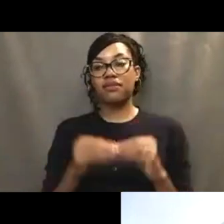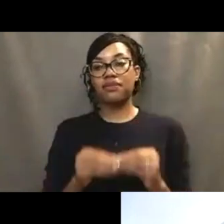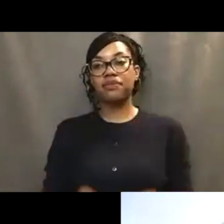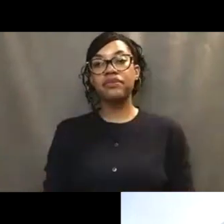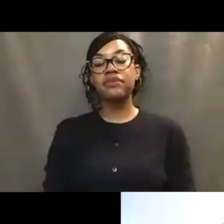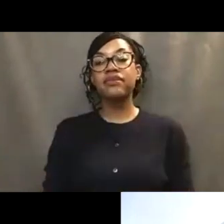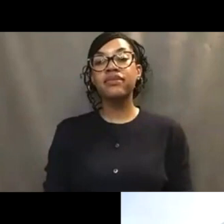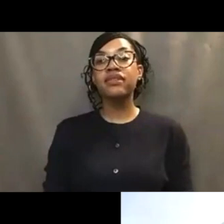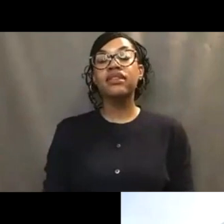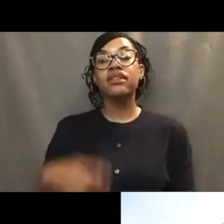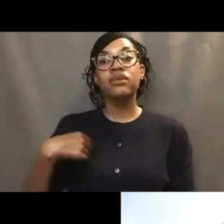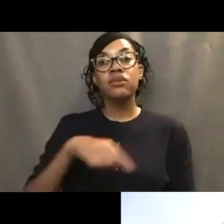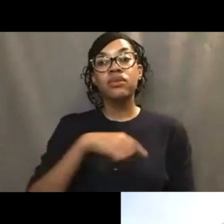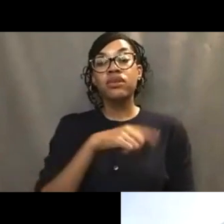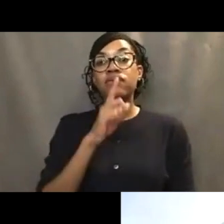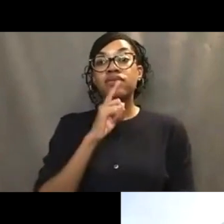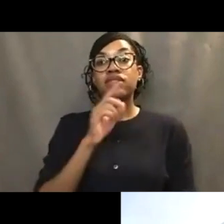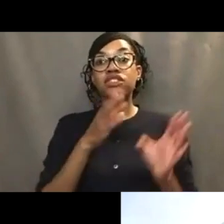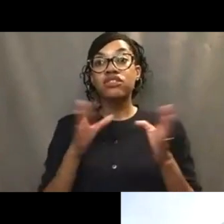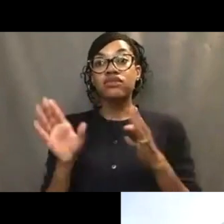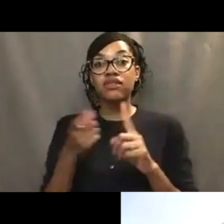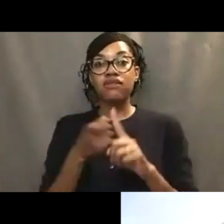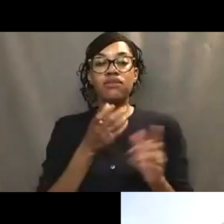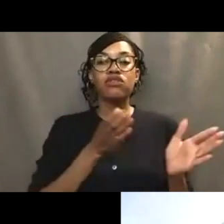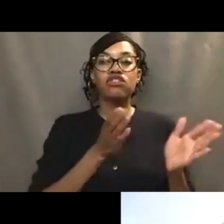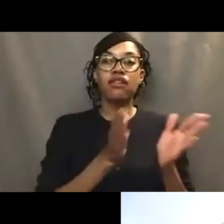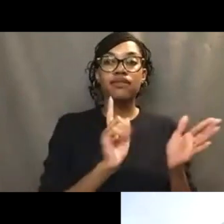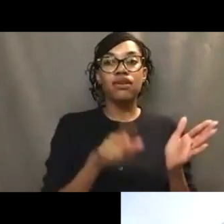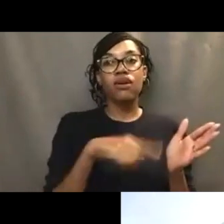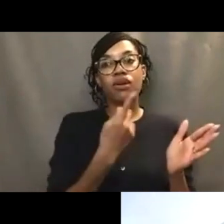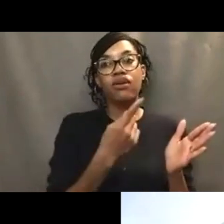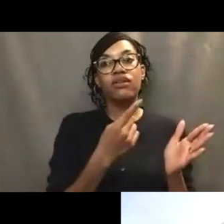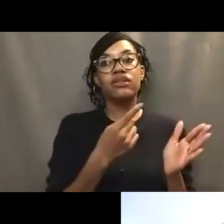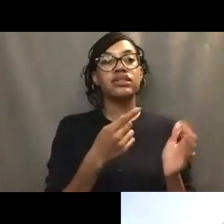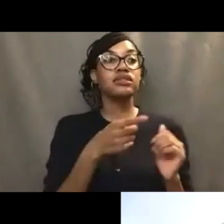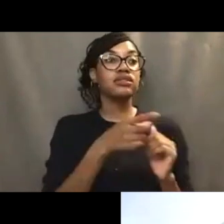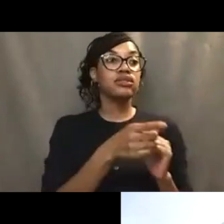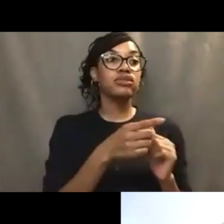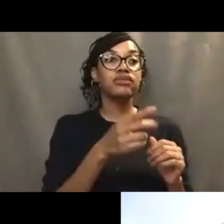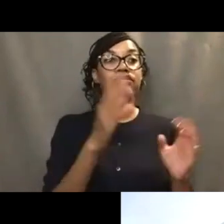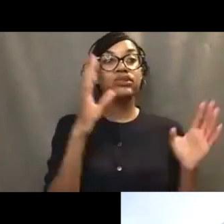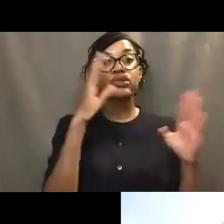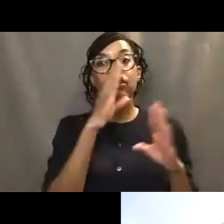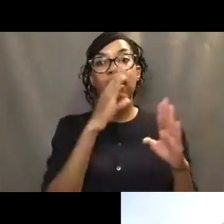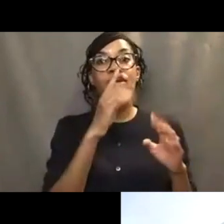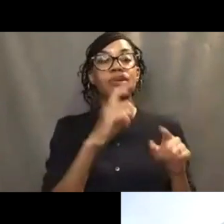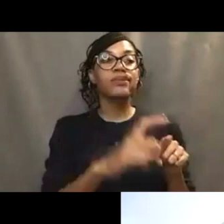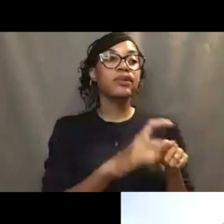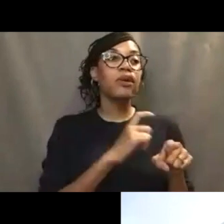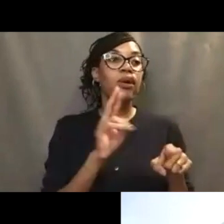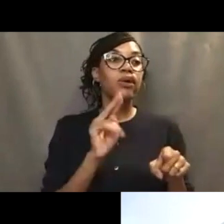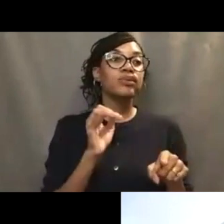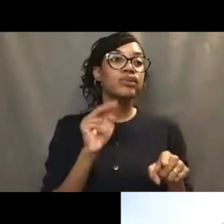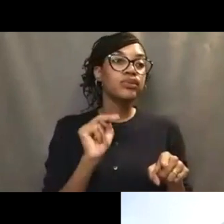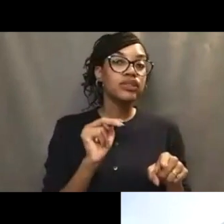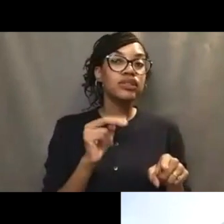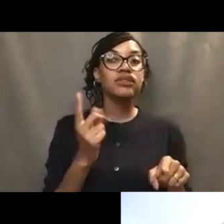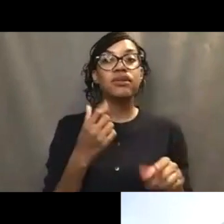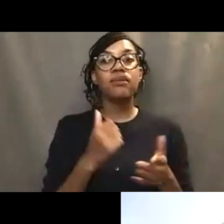shifted from a service model where it's just you get in trouble, you call the union, someone helps you